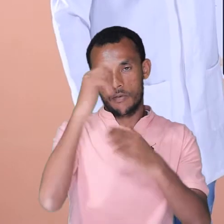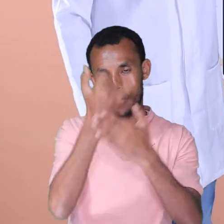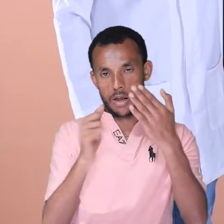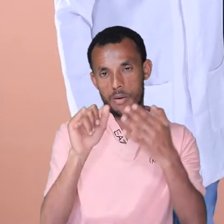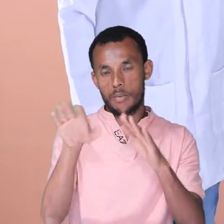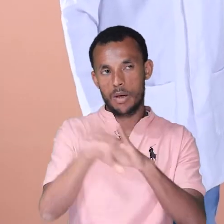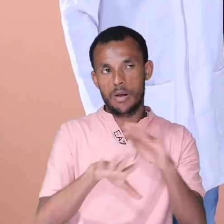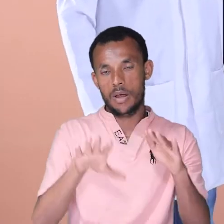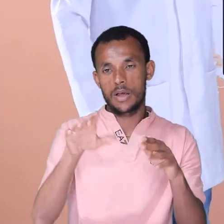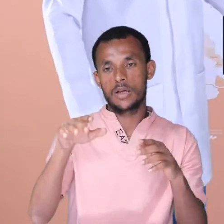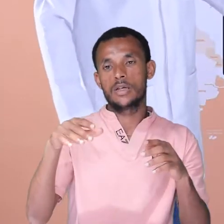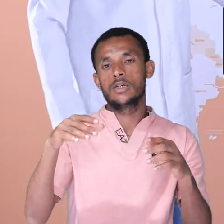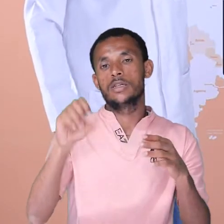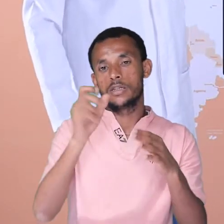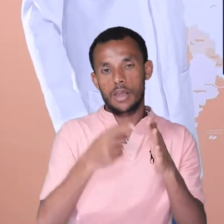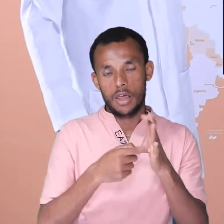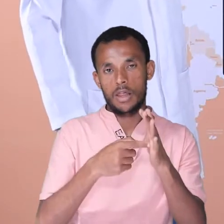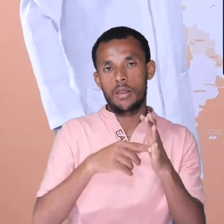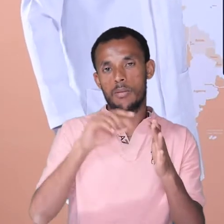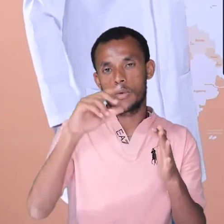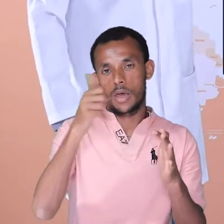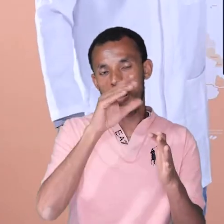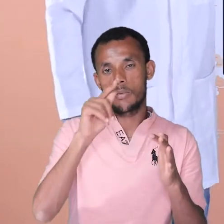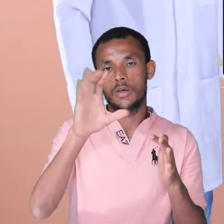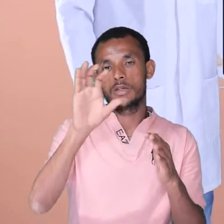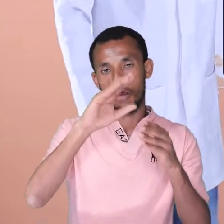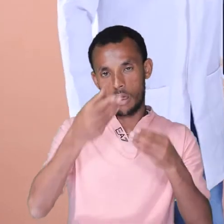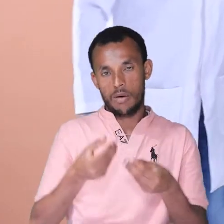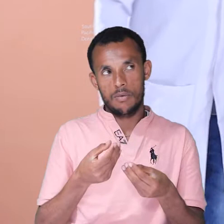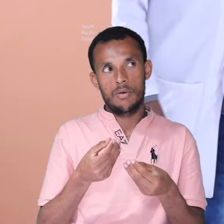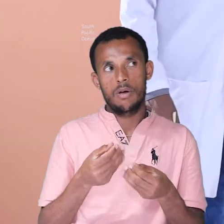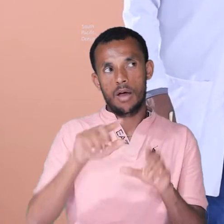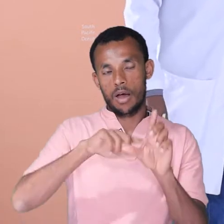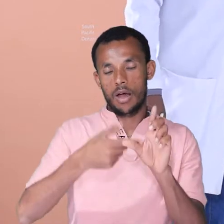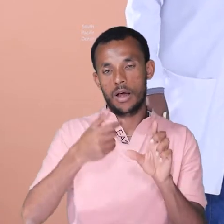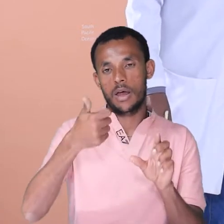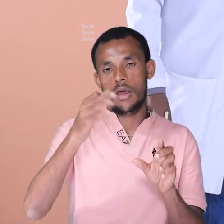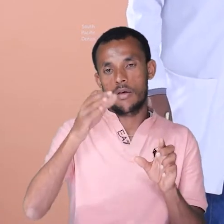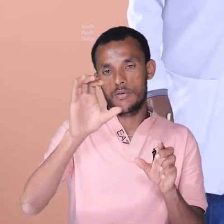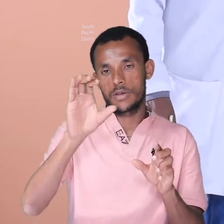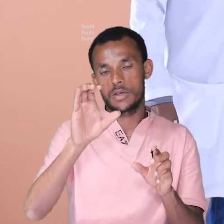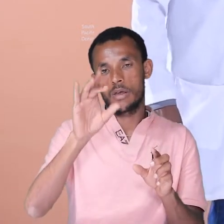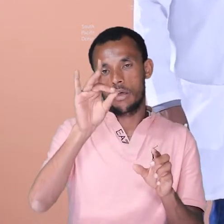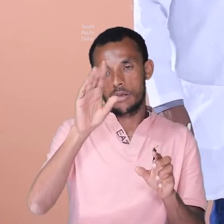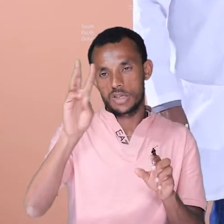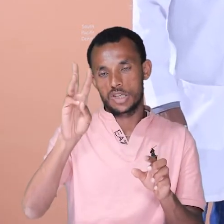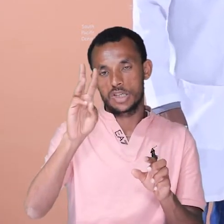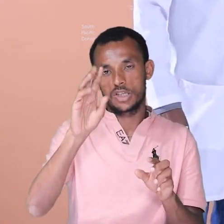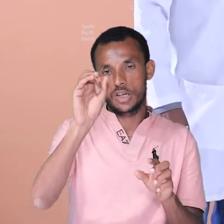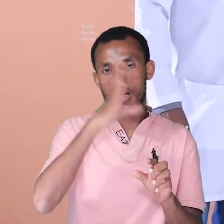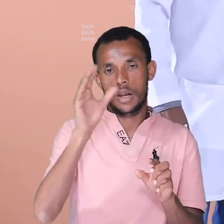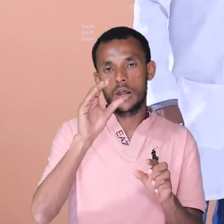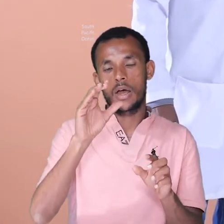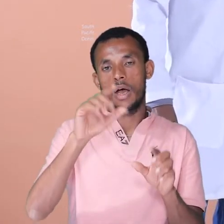a secant PA and PC formed by is given here. Angle AFC is 86 degree and